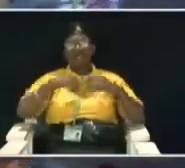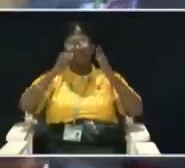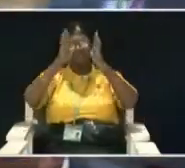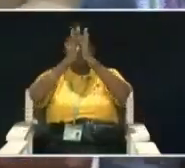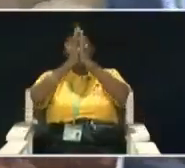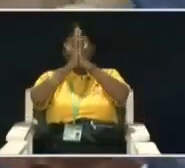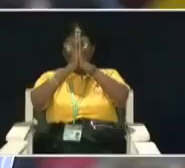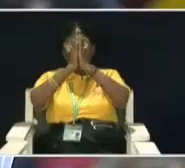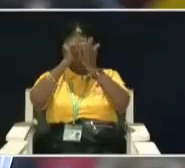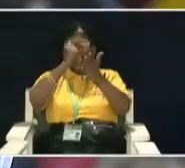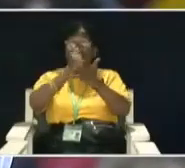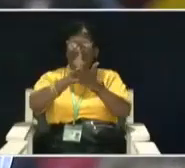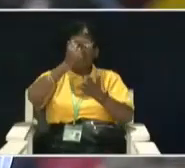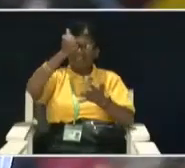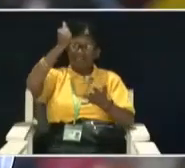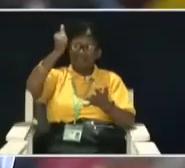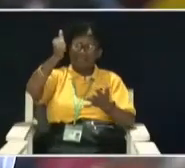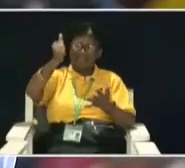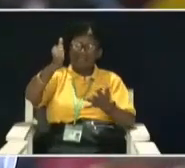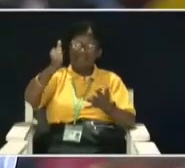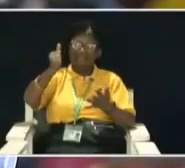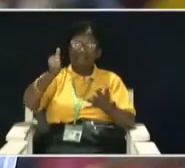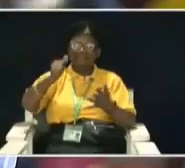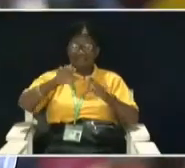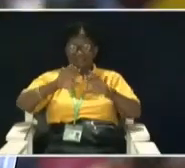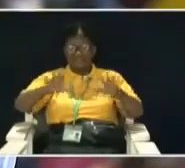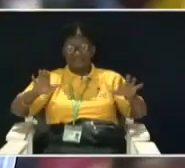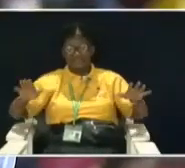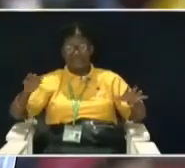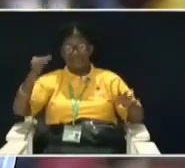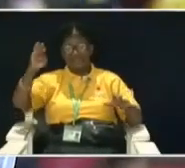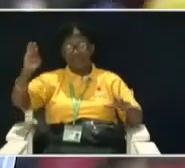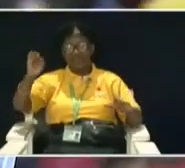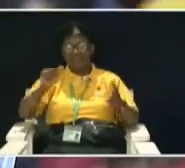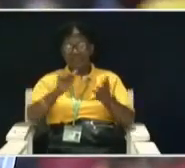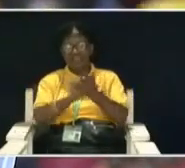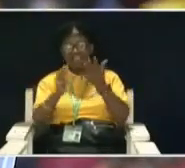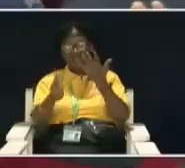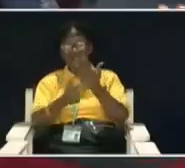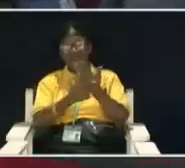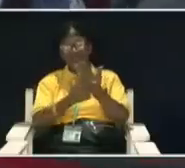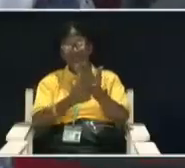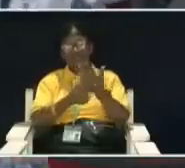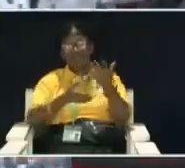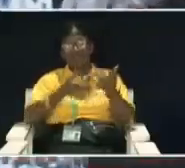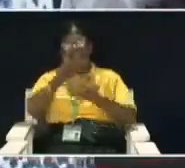Amen. Well, children of April, shout another hallelujah.